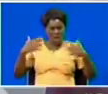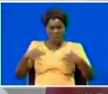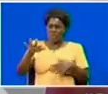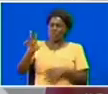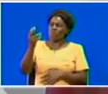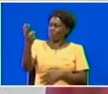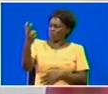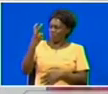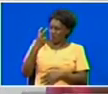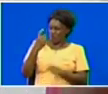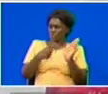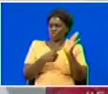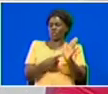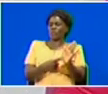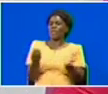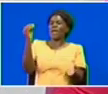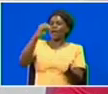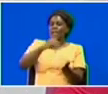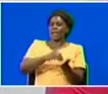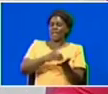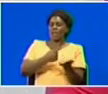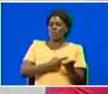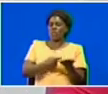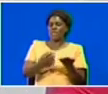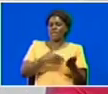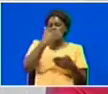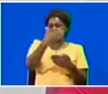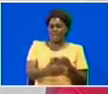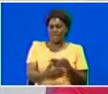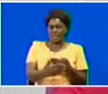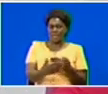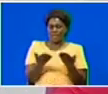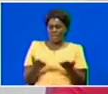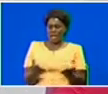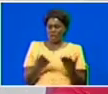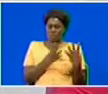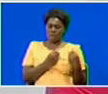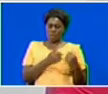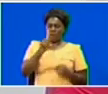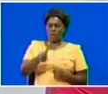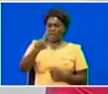here on the show. We'll do this again next week. Till then, be safe, be kind to one another,